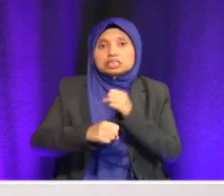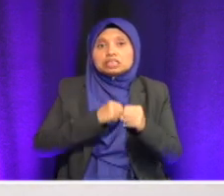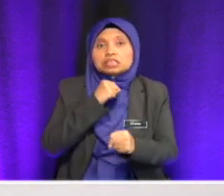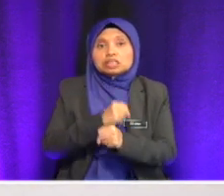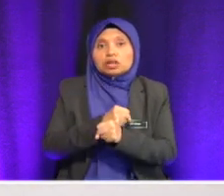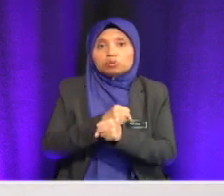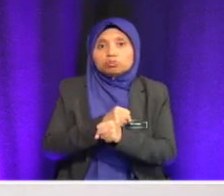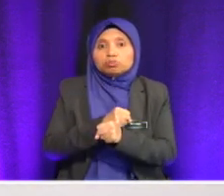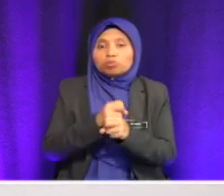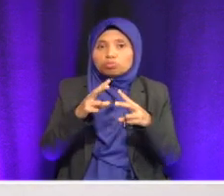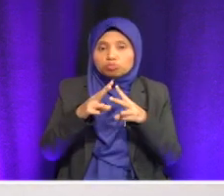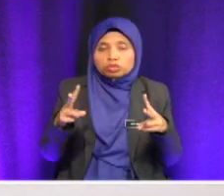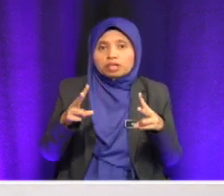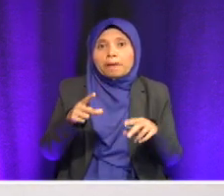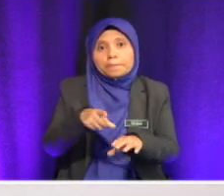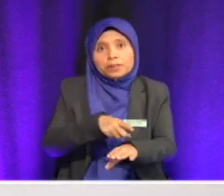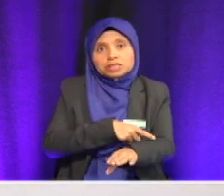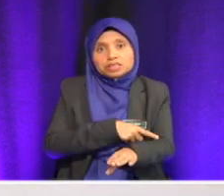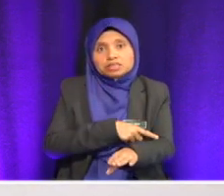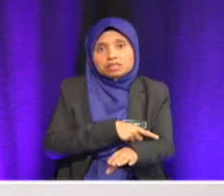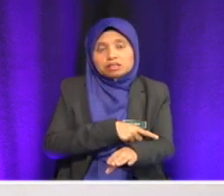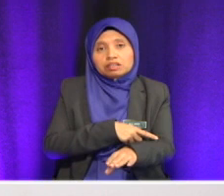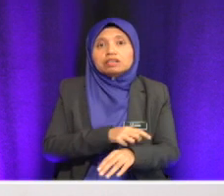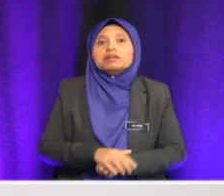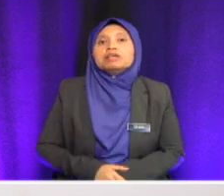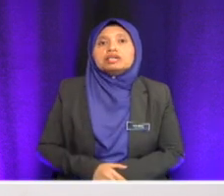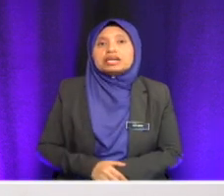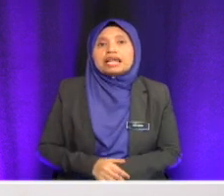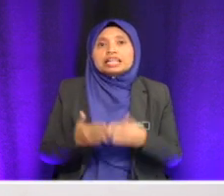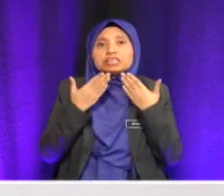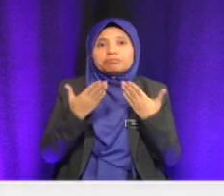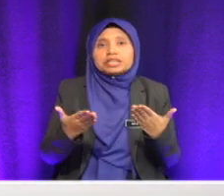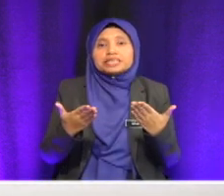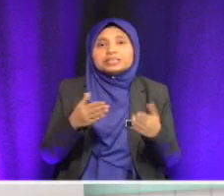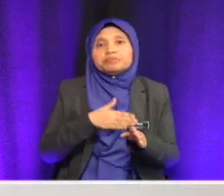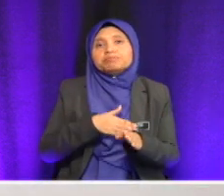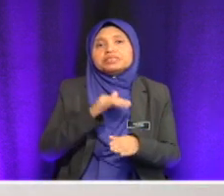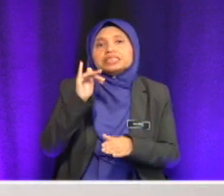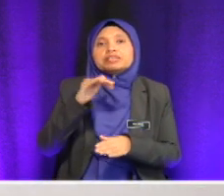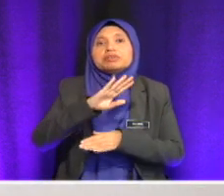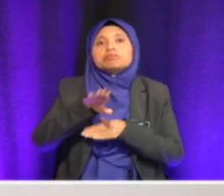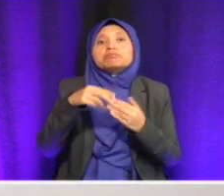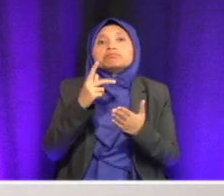live know. longer than 100 years. human. Yeah. Wow. Okay. Okay, All right. thanks Thank you for for the the- new information. All right. What about